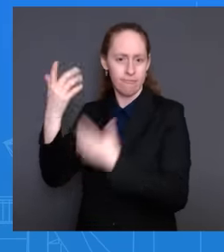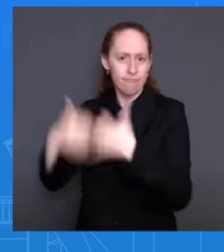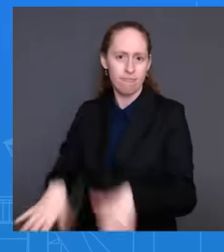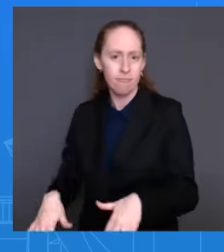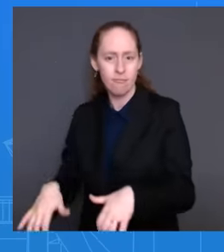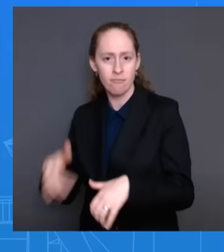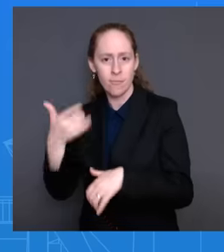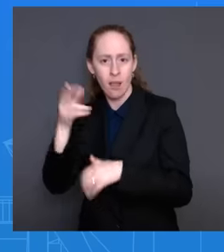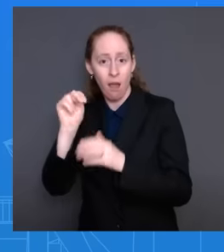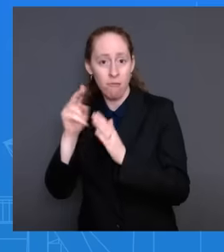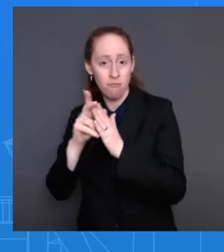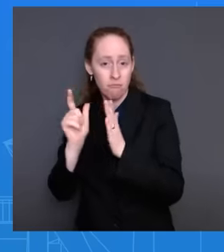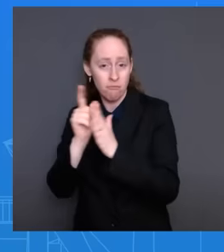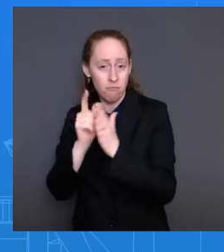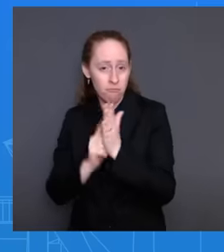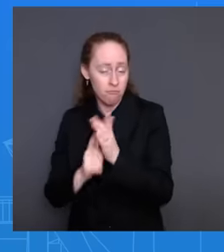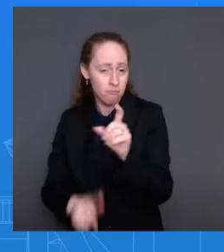reform.